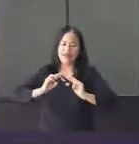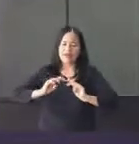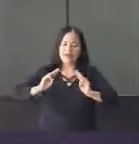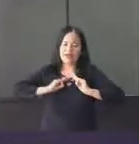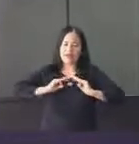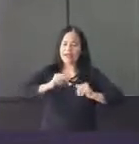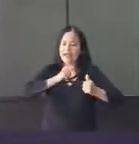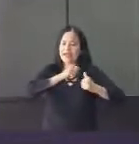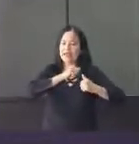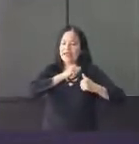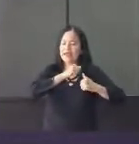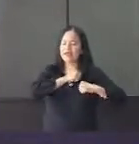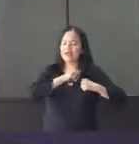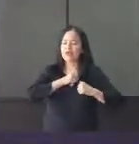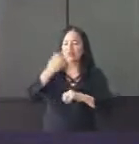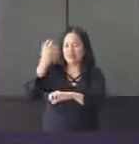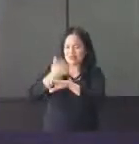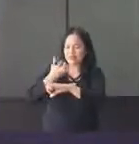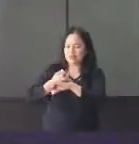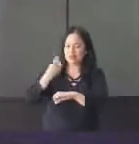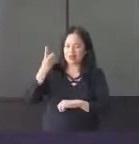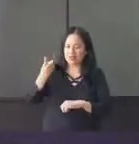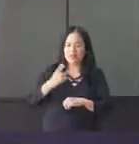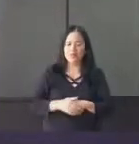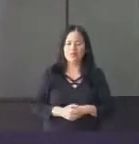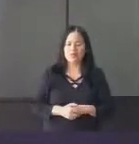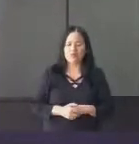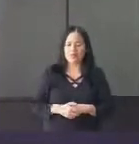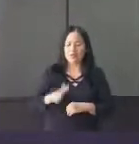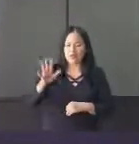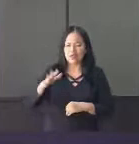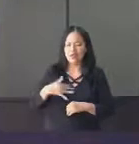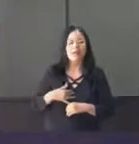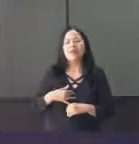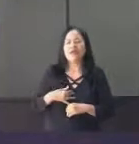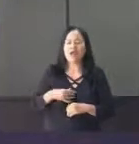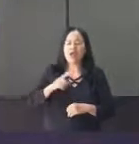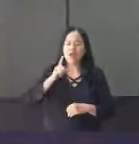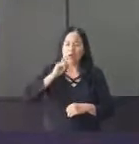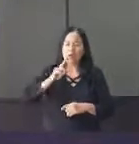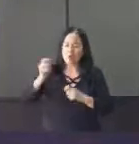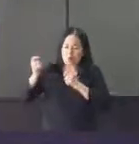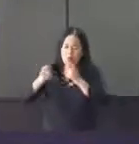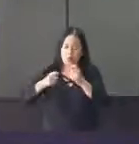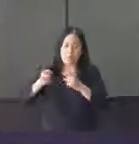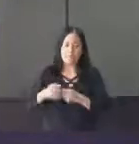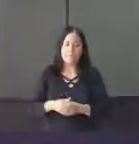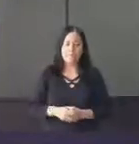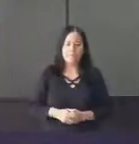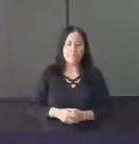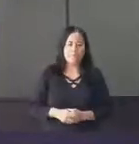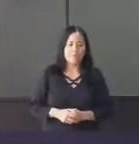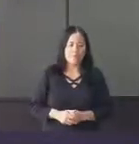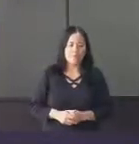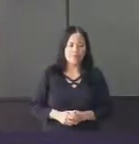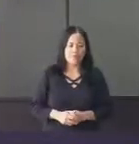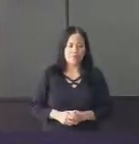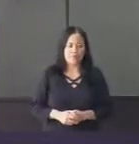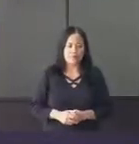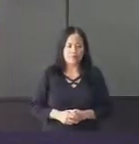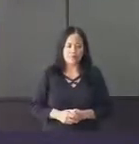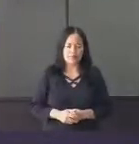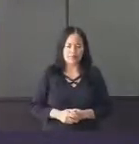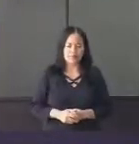U.S. She managed the interinstitutional defense, intelligence, special ops, and efforts